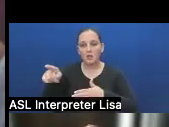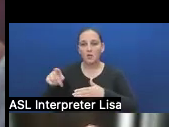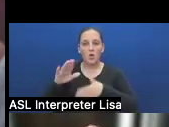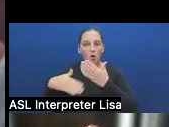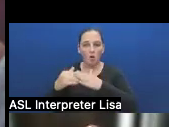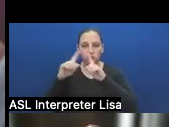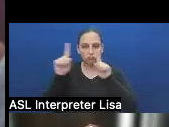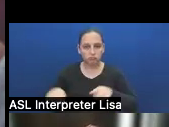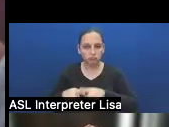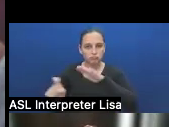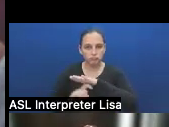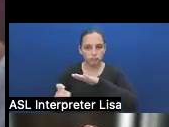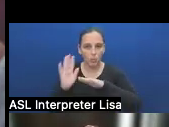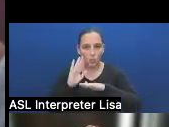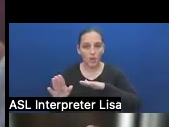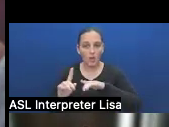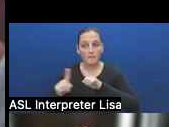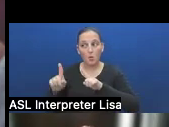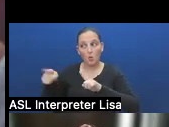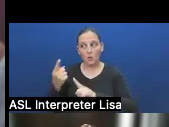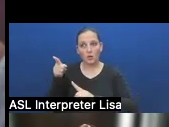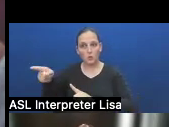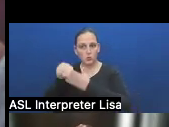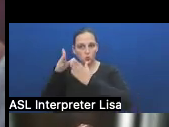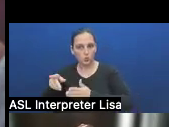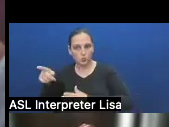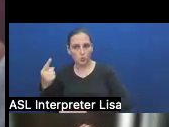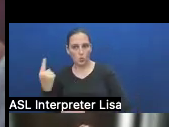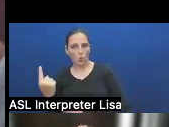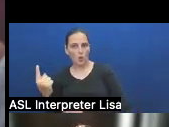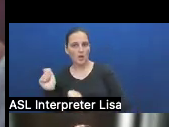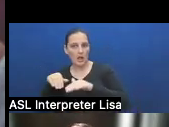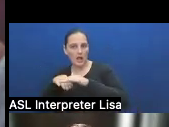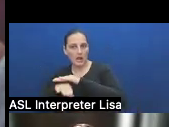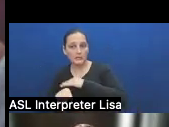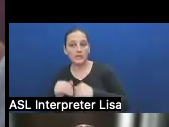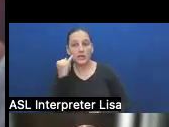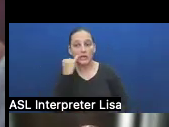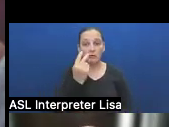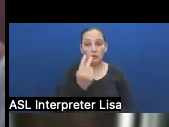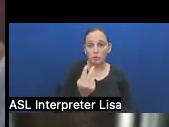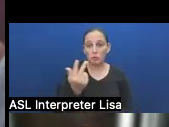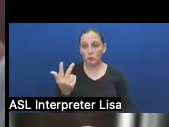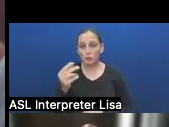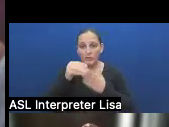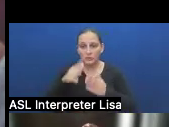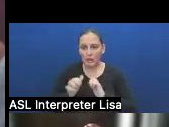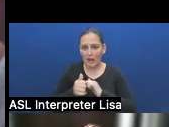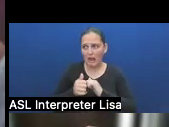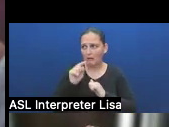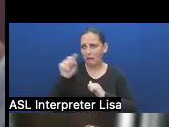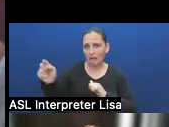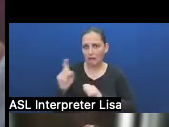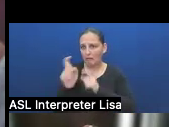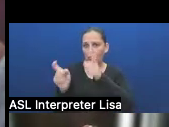but they are only for the student that the investigation's about. Now, if it's for 2 or 3 students, I don't have an answer to this. But